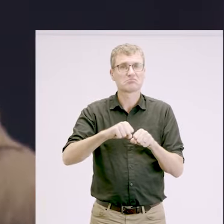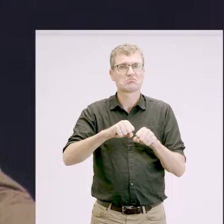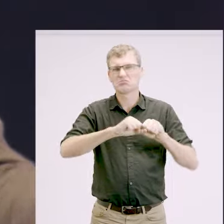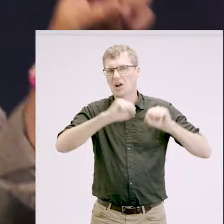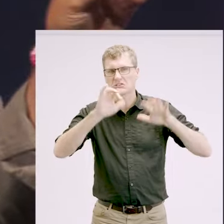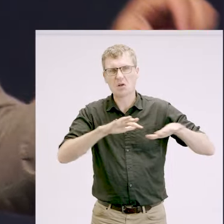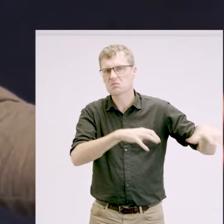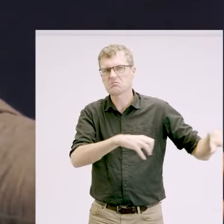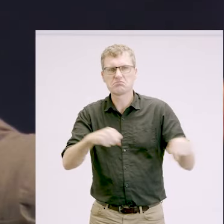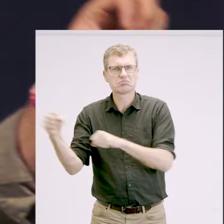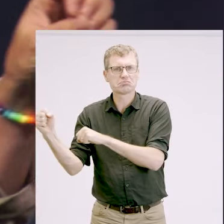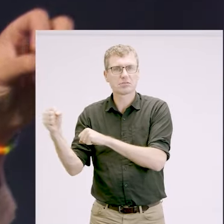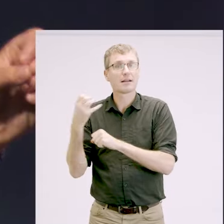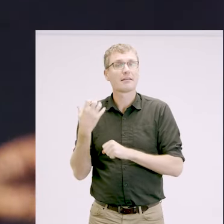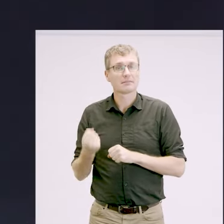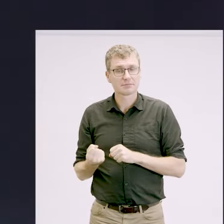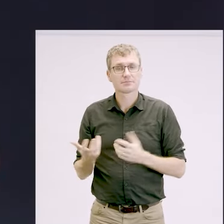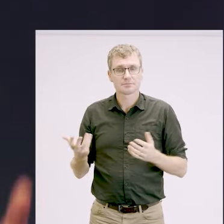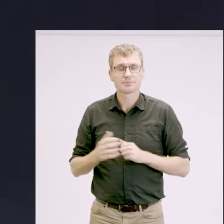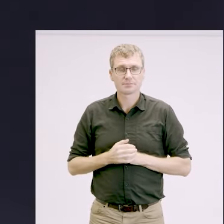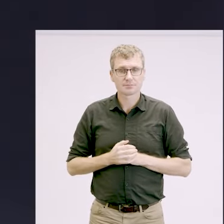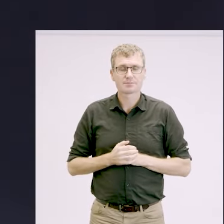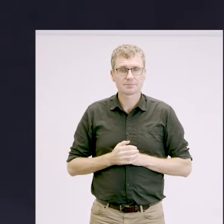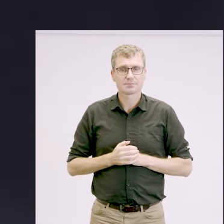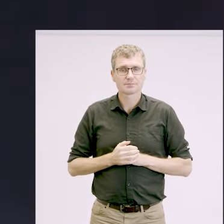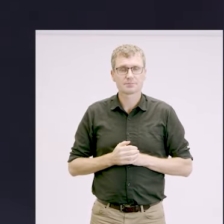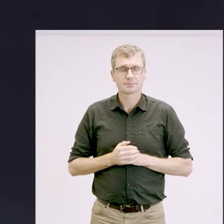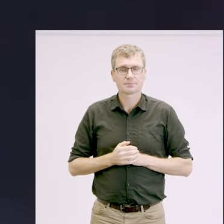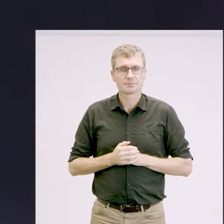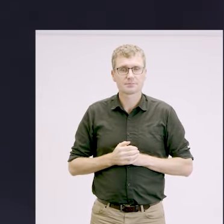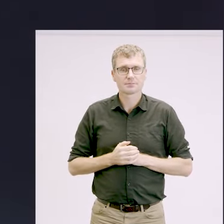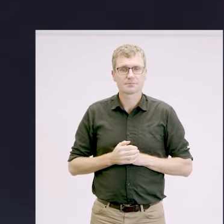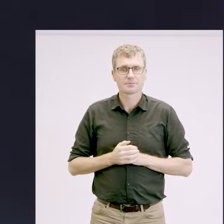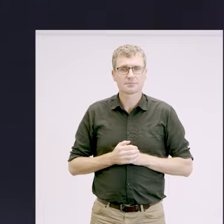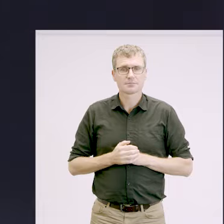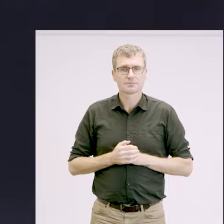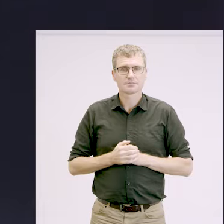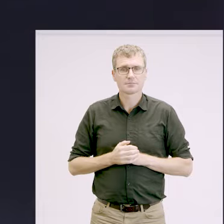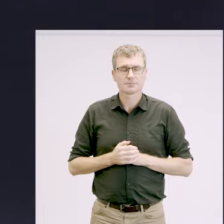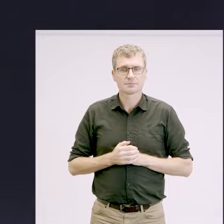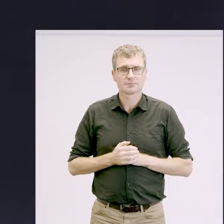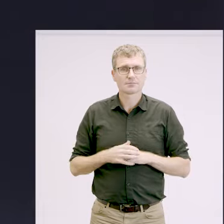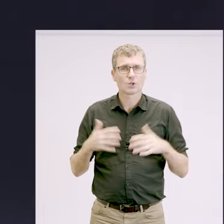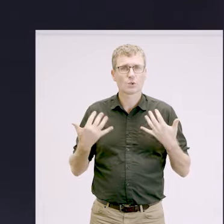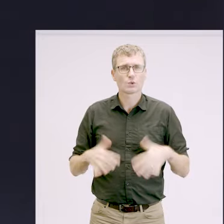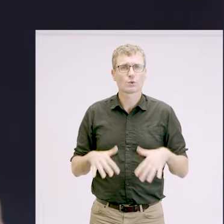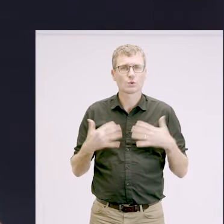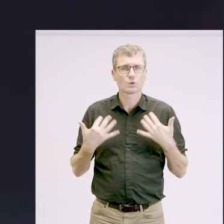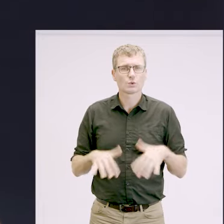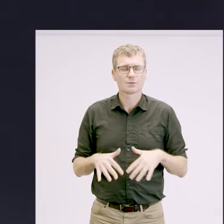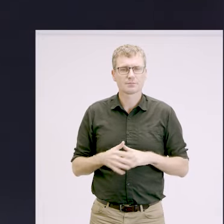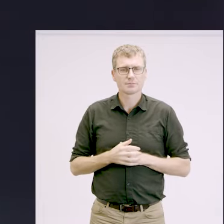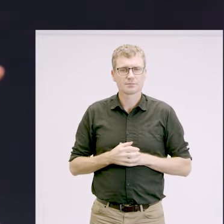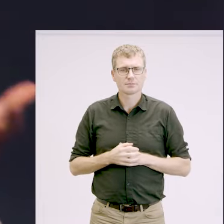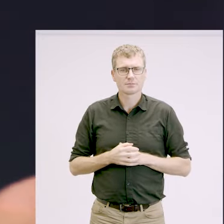to be humiliated and debased, dismantled, carted off by opposing Gentile armies, the Babylonians who worshiped rival